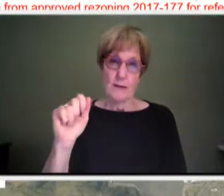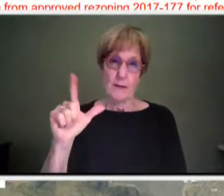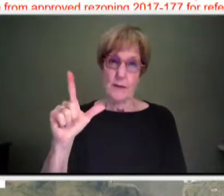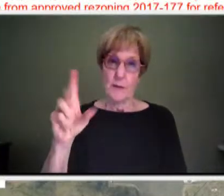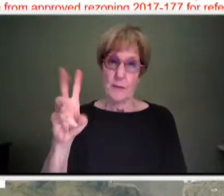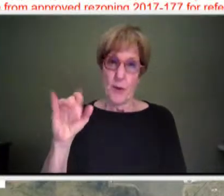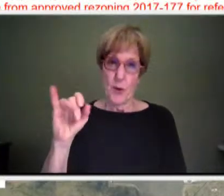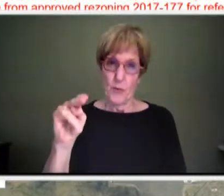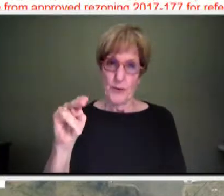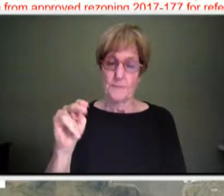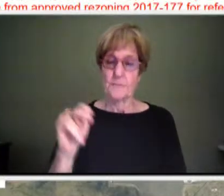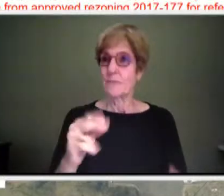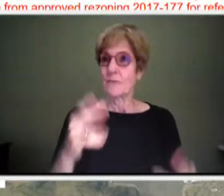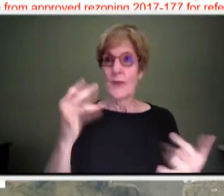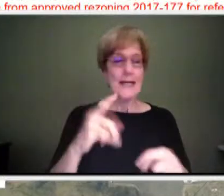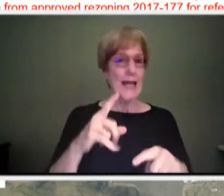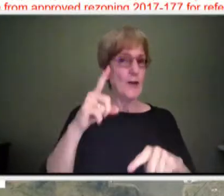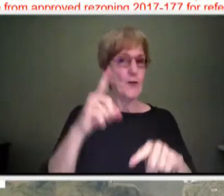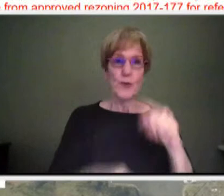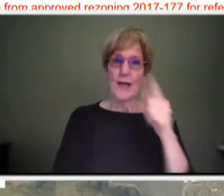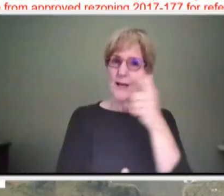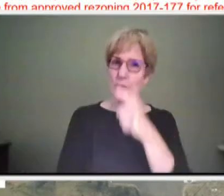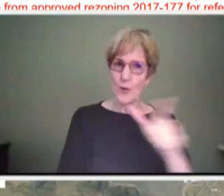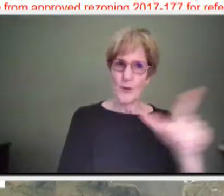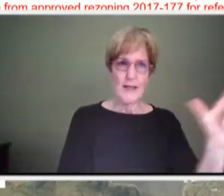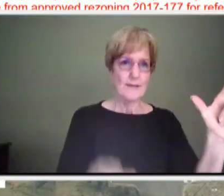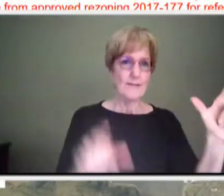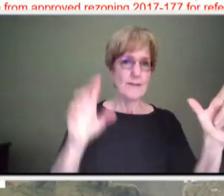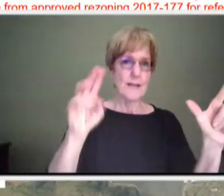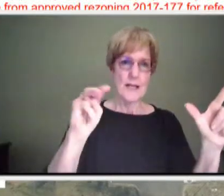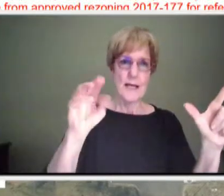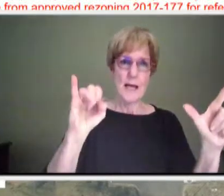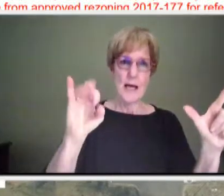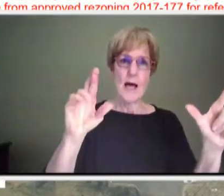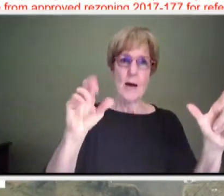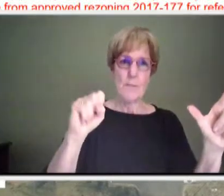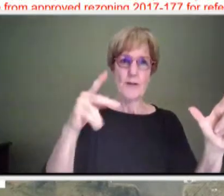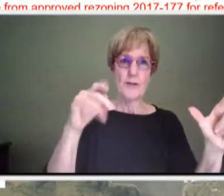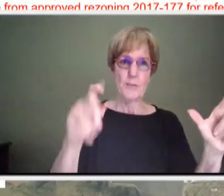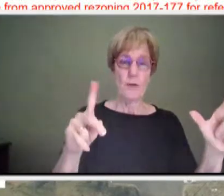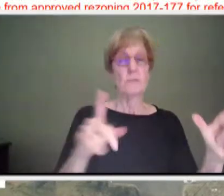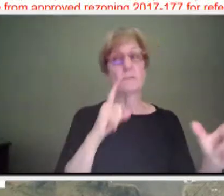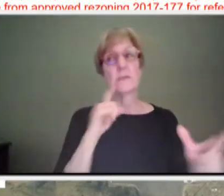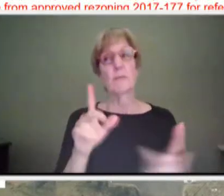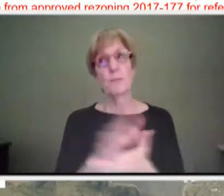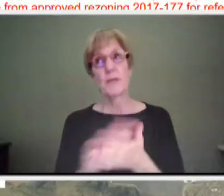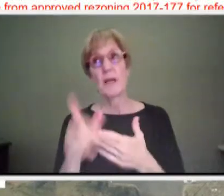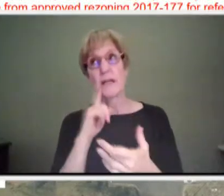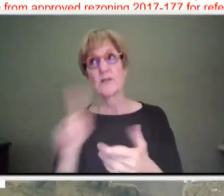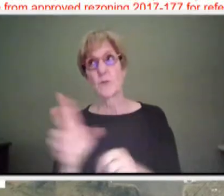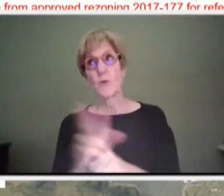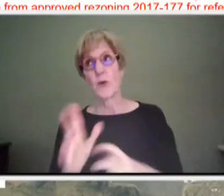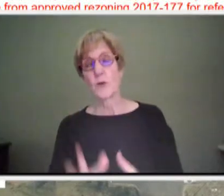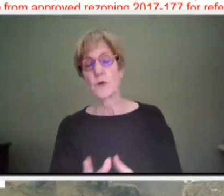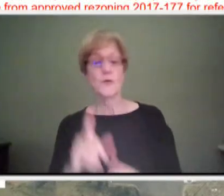you could now not take a left and go to Myers Park, which would be very convenient for our users, and you cannot go